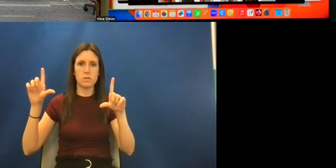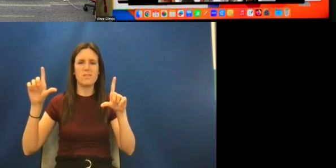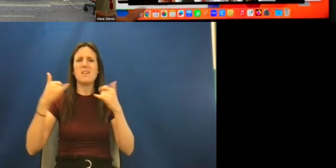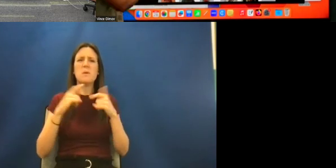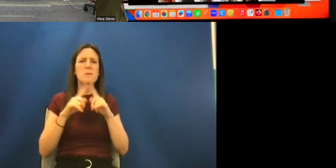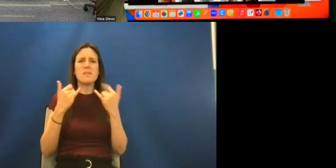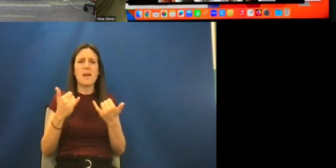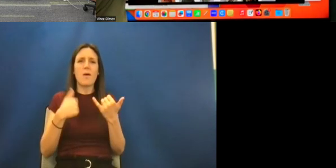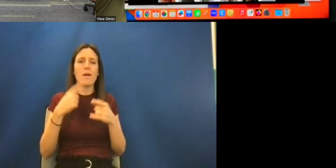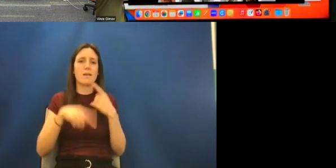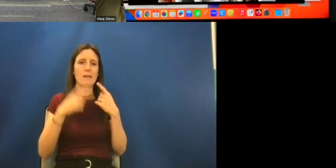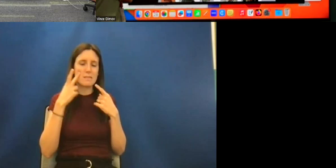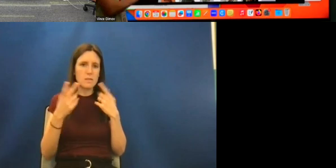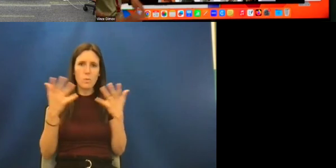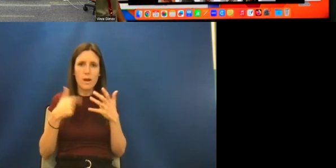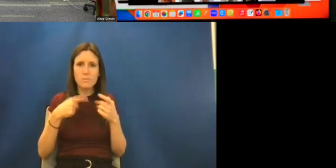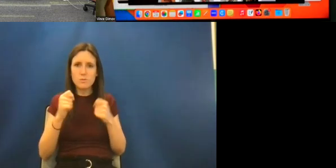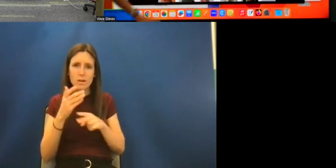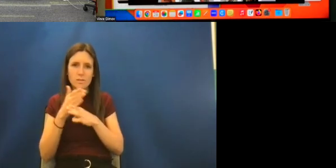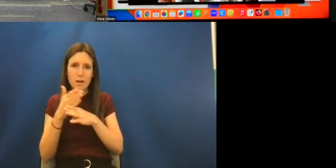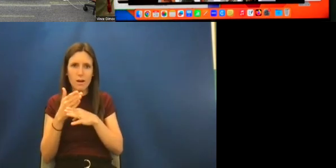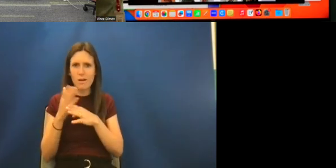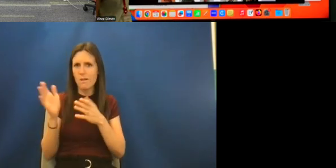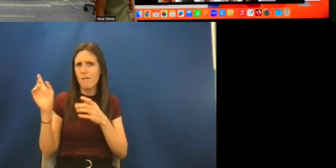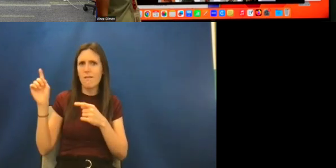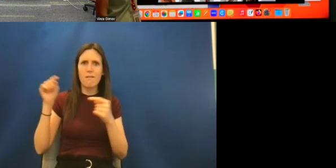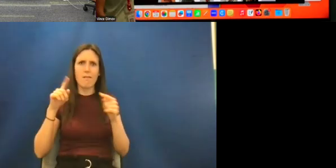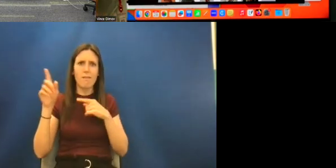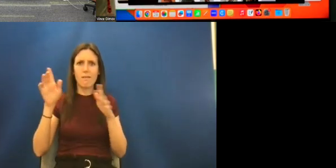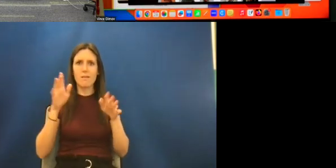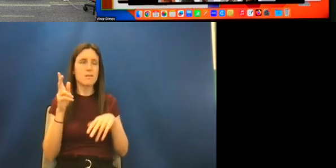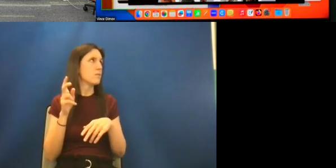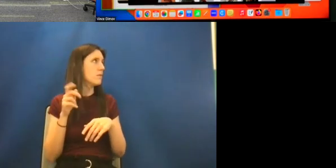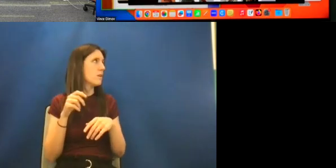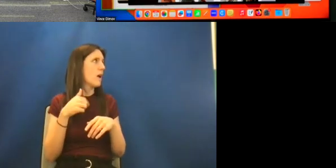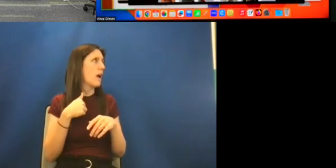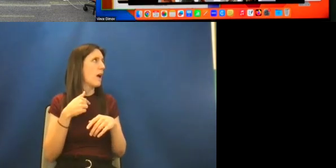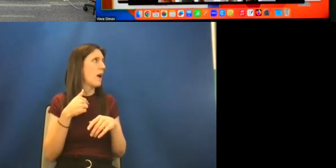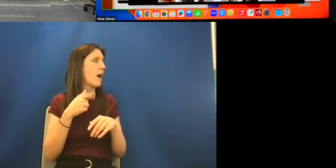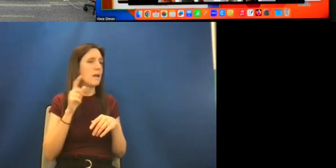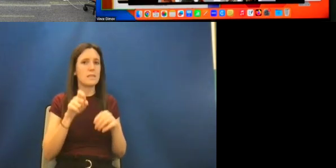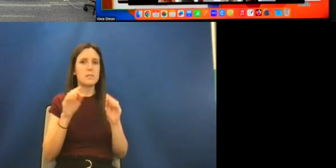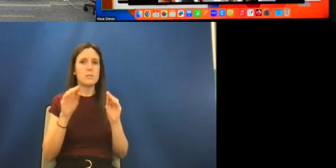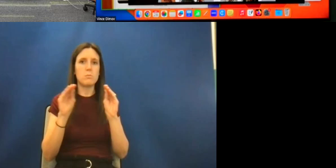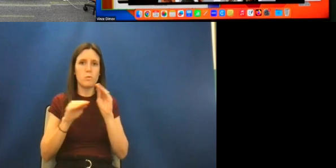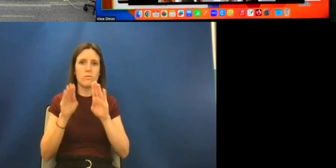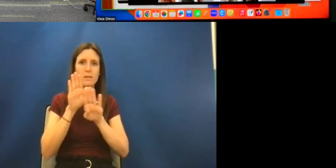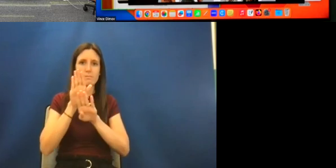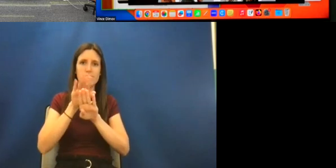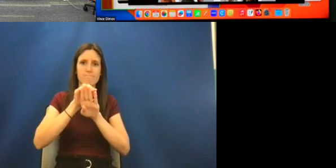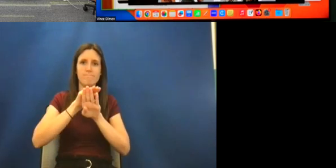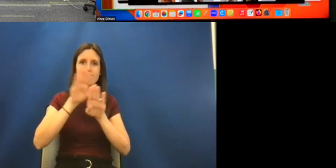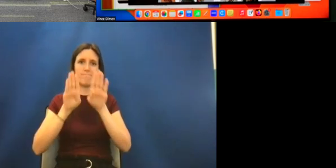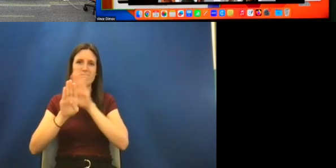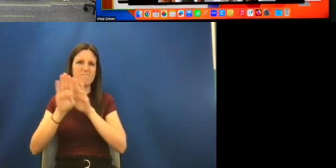can't see what I'm trying to share and I can't manipulate it through here. I have to be able to manipulate it through whatever I'm sharing.